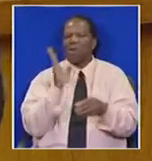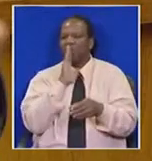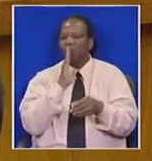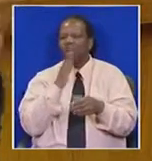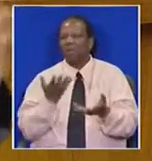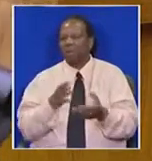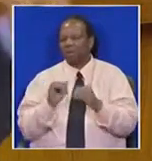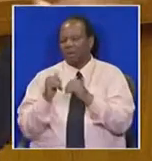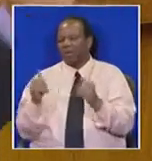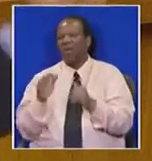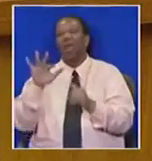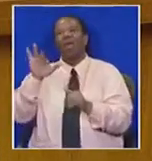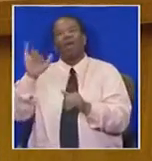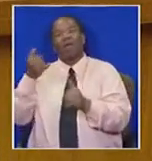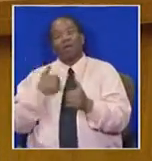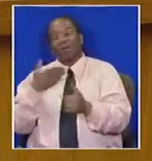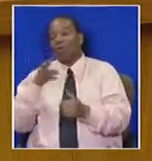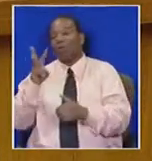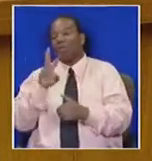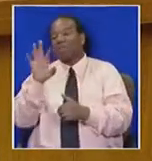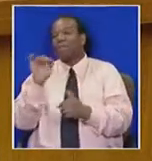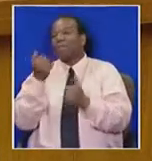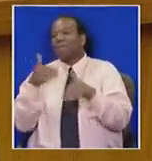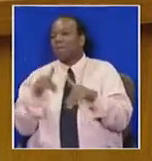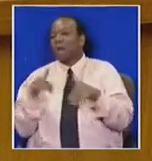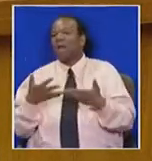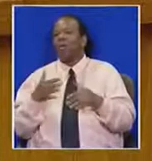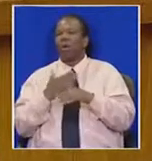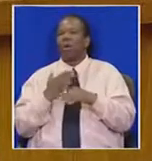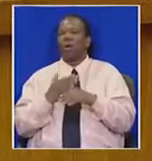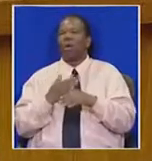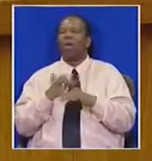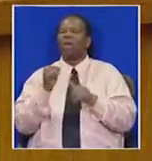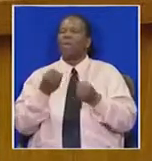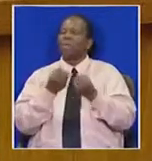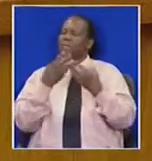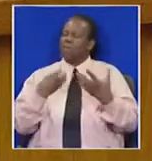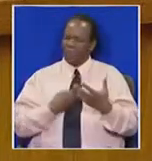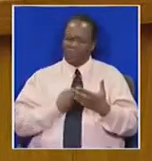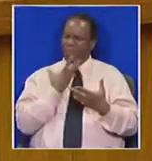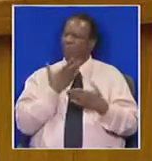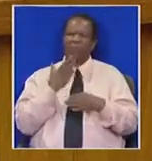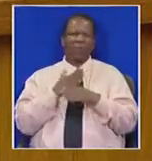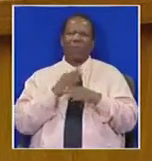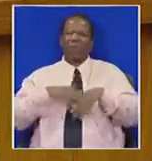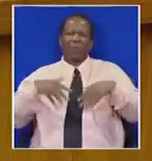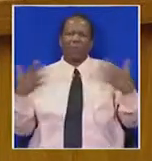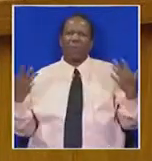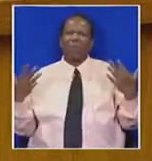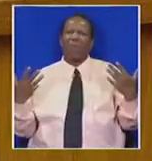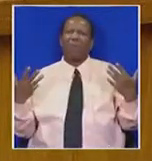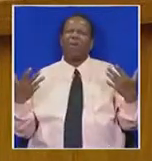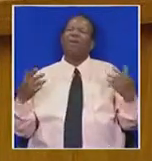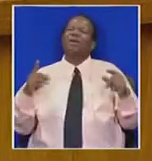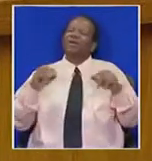In the unemployment figure of the Western Cape, the bulk of that is youth unemployment. Has been like